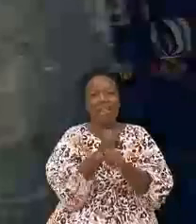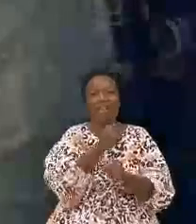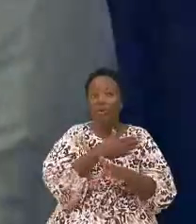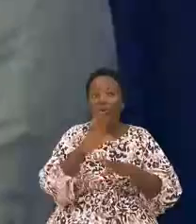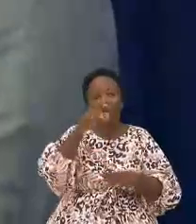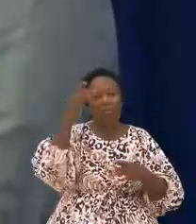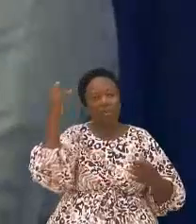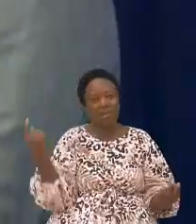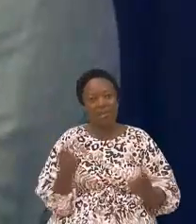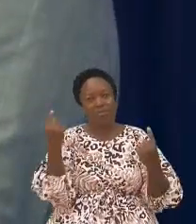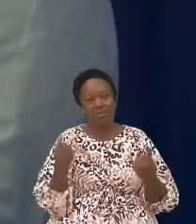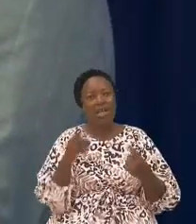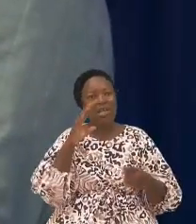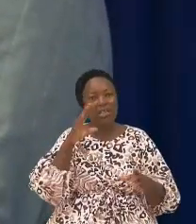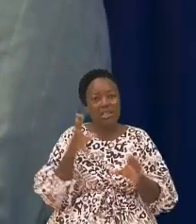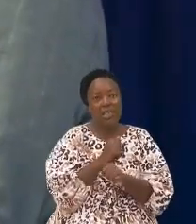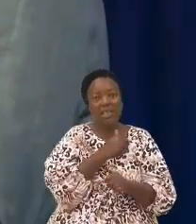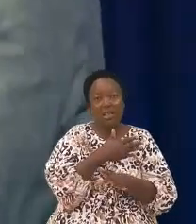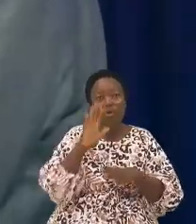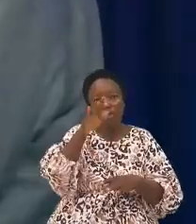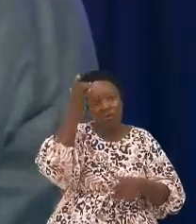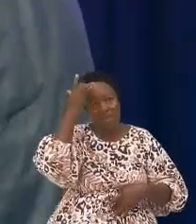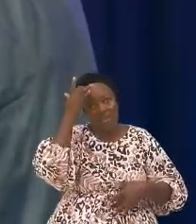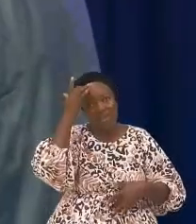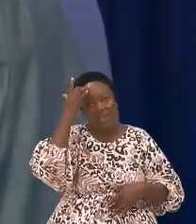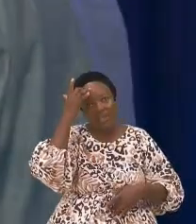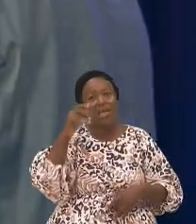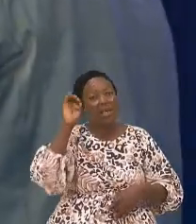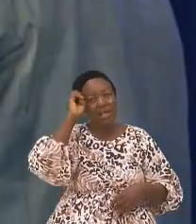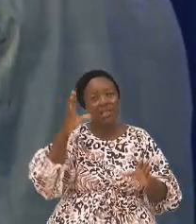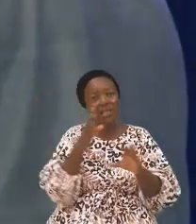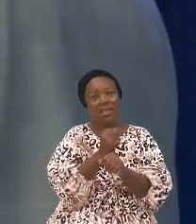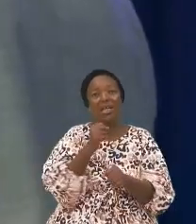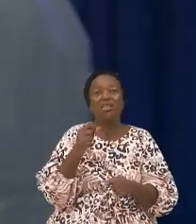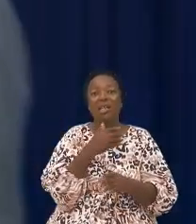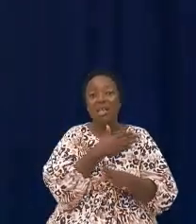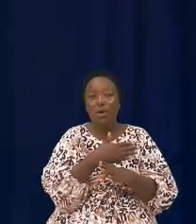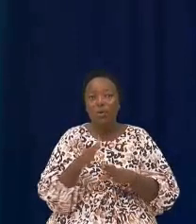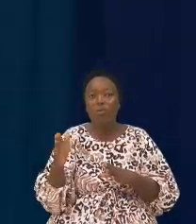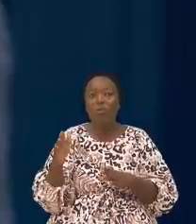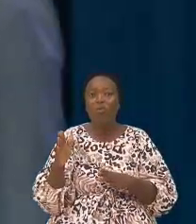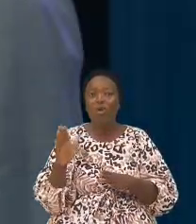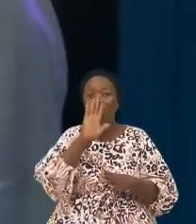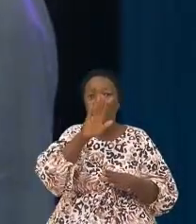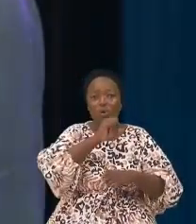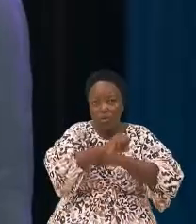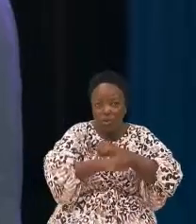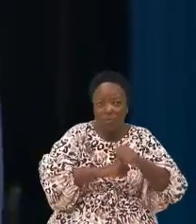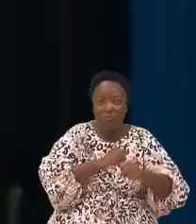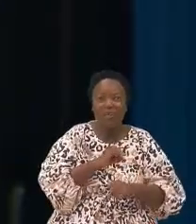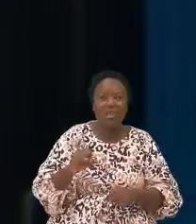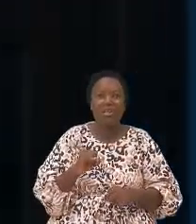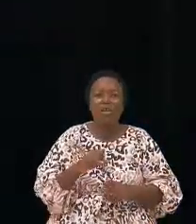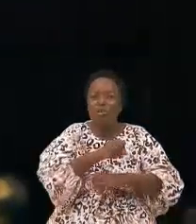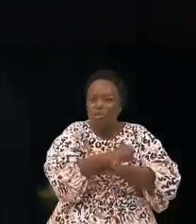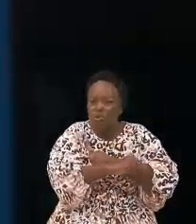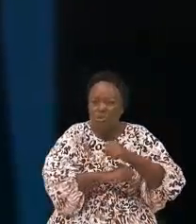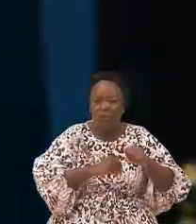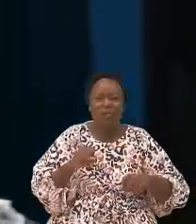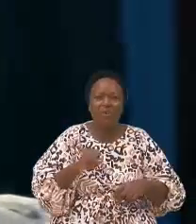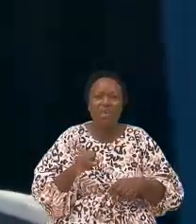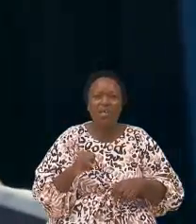of suffering in your life, it takes away your sin. It takes away your sickness. It